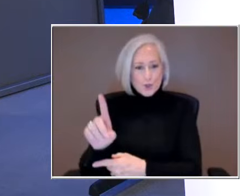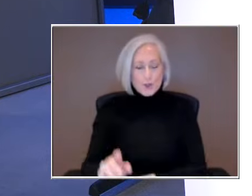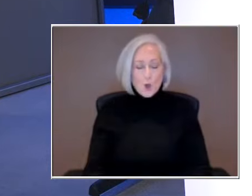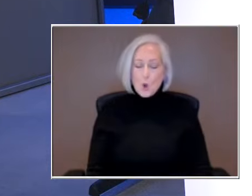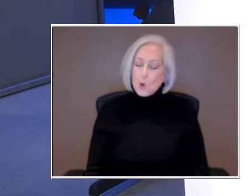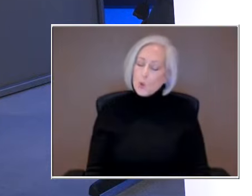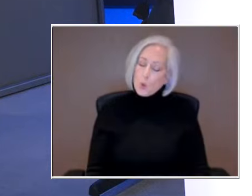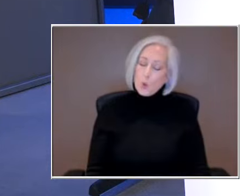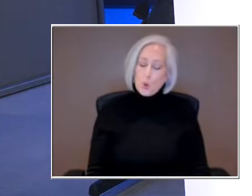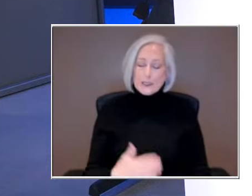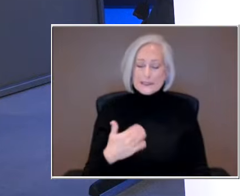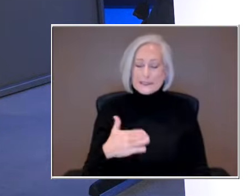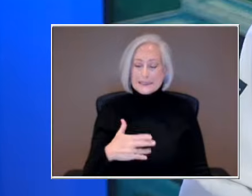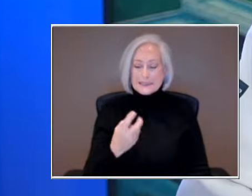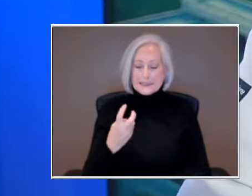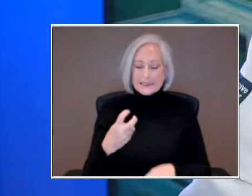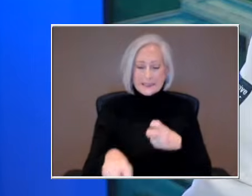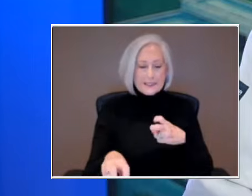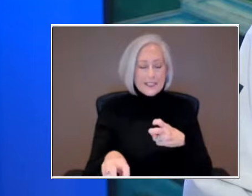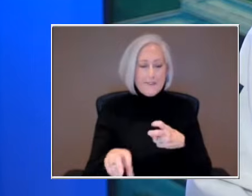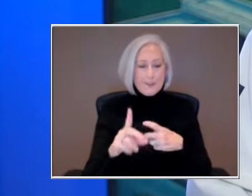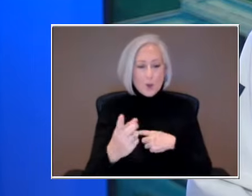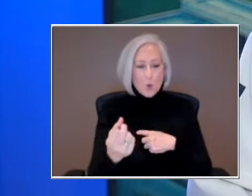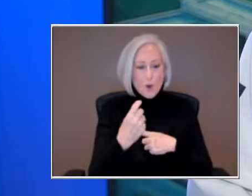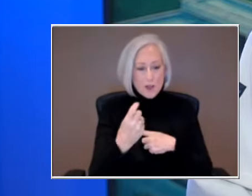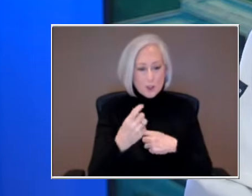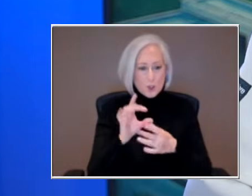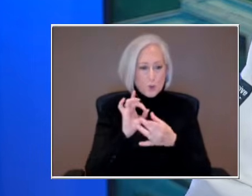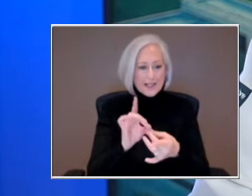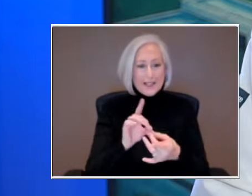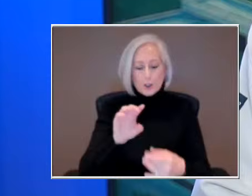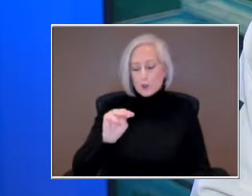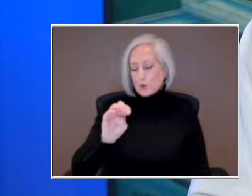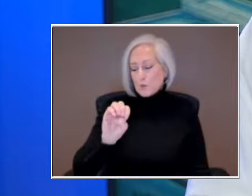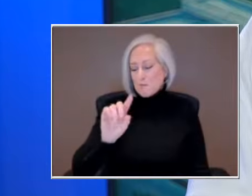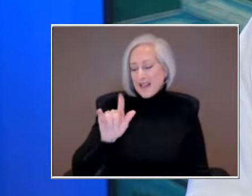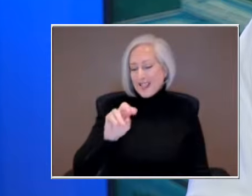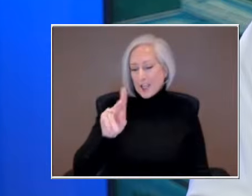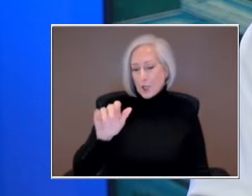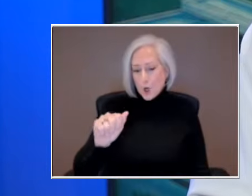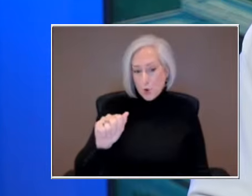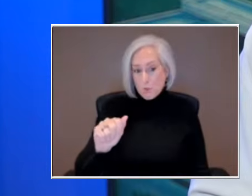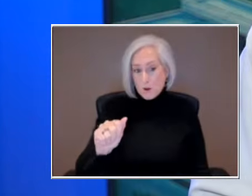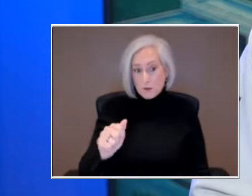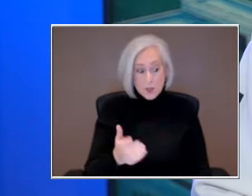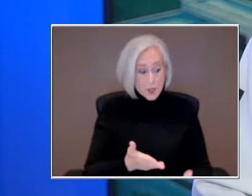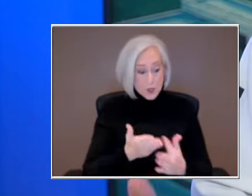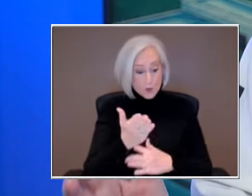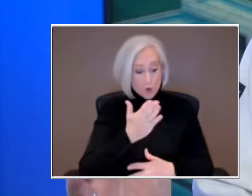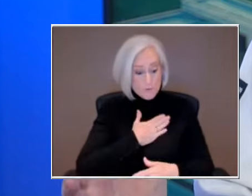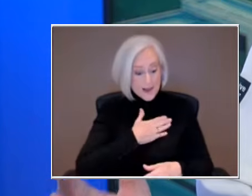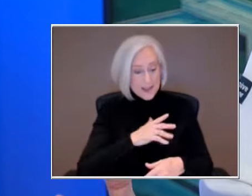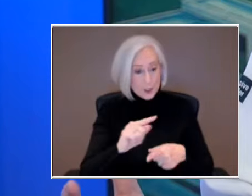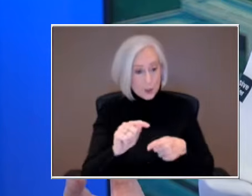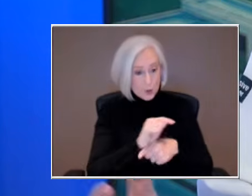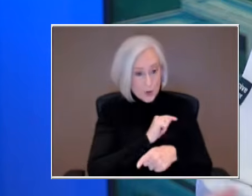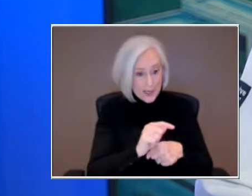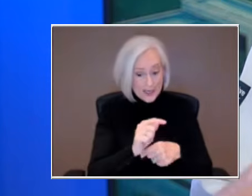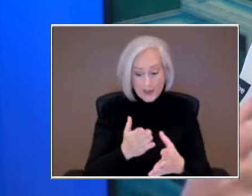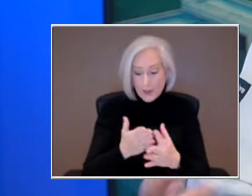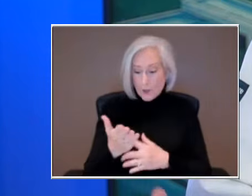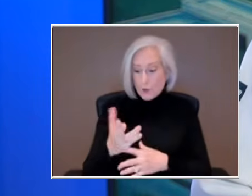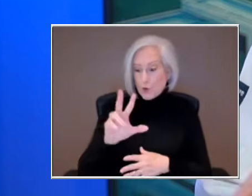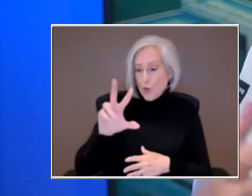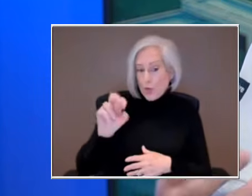in melanoma, because all the way through my training and really through the last 30 years, it's been very hard